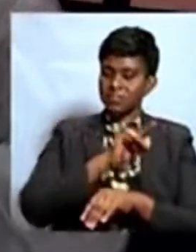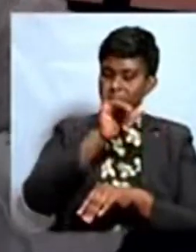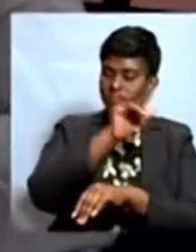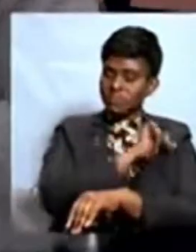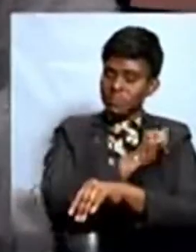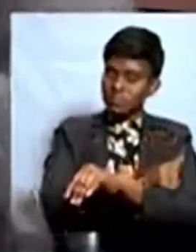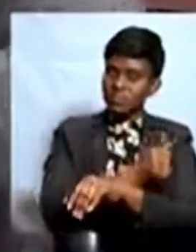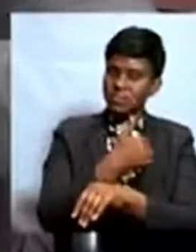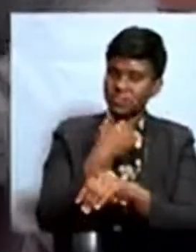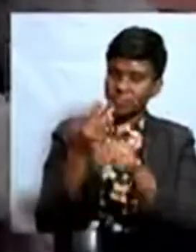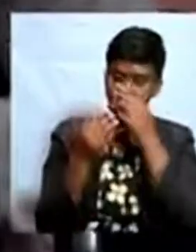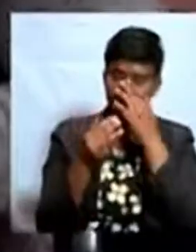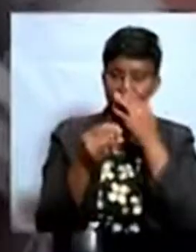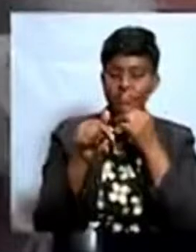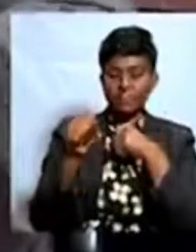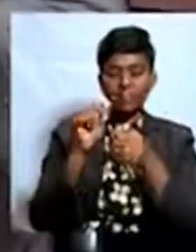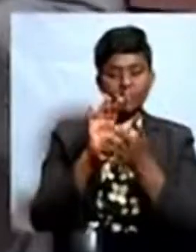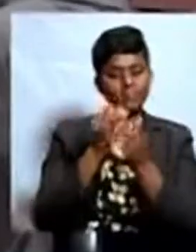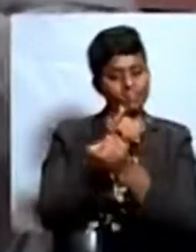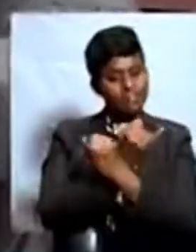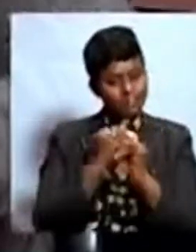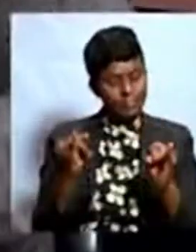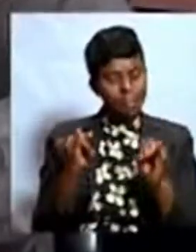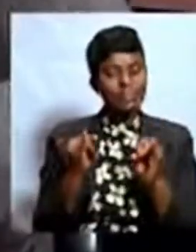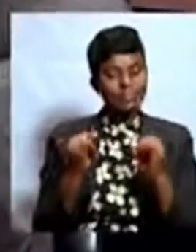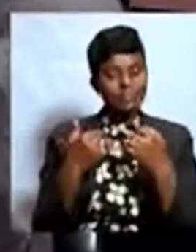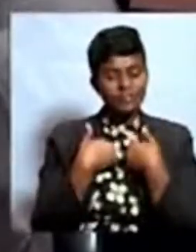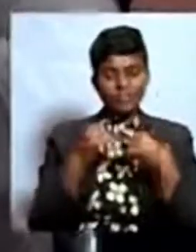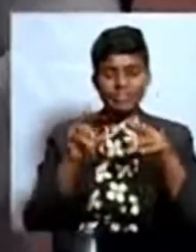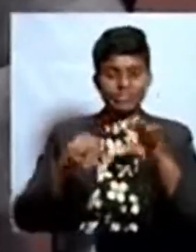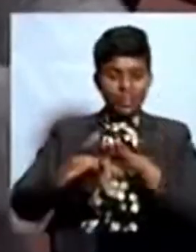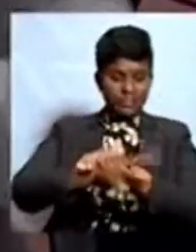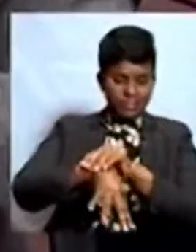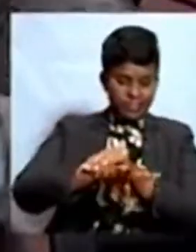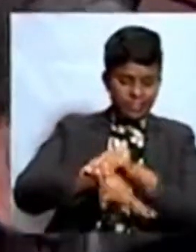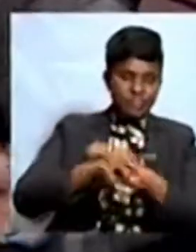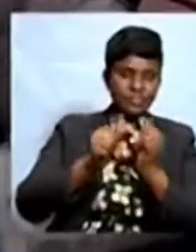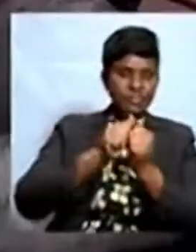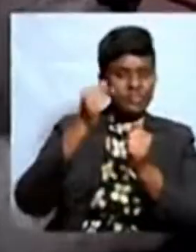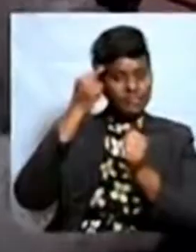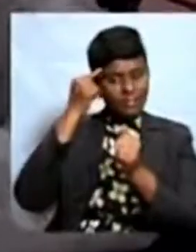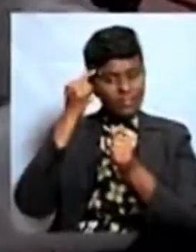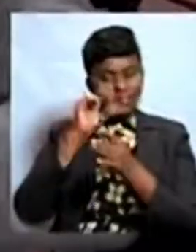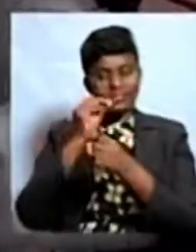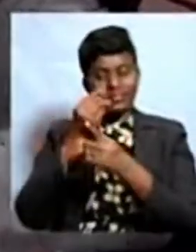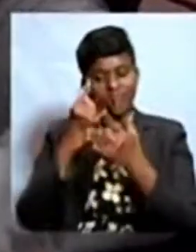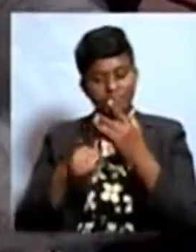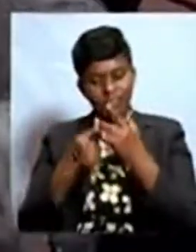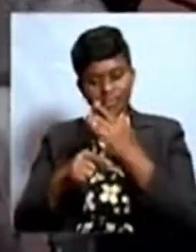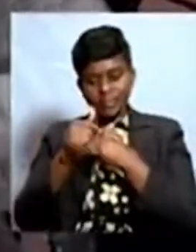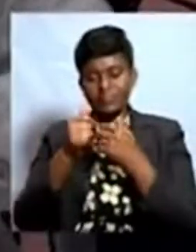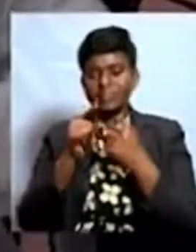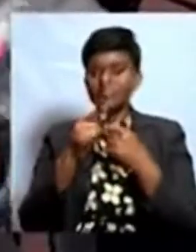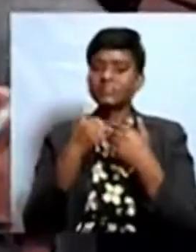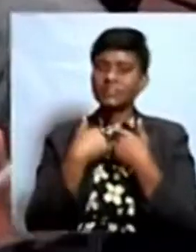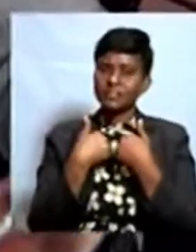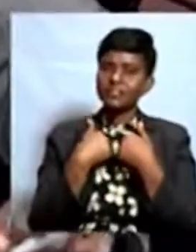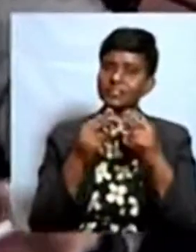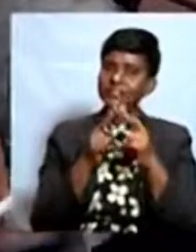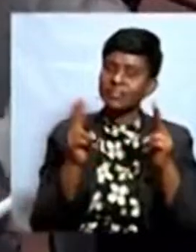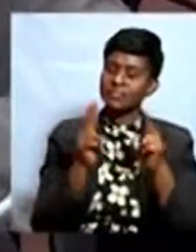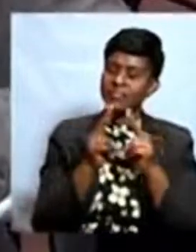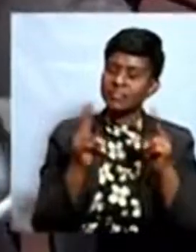Authority? Very autonomous. There is no interference from government whatsoever. You are very